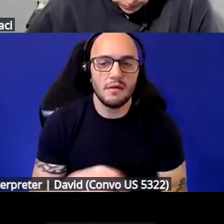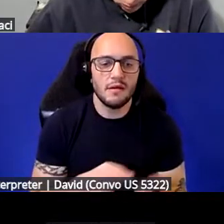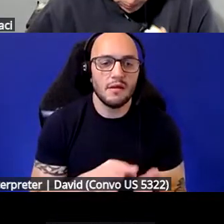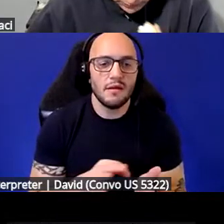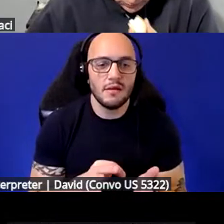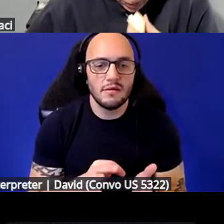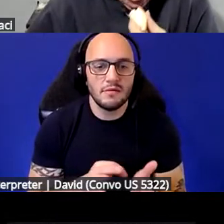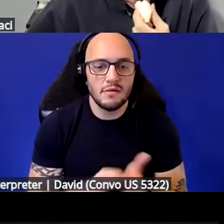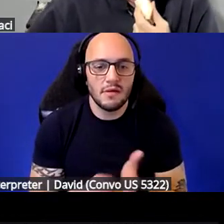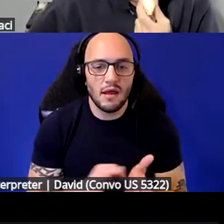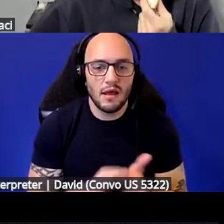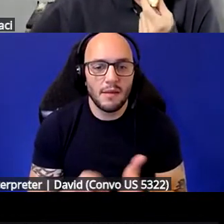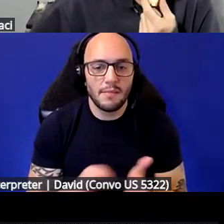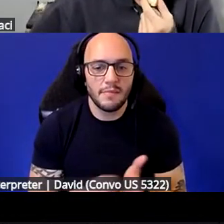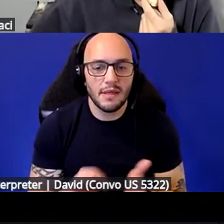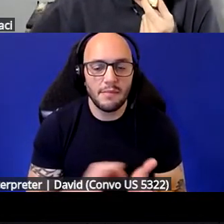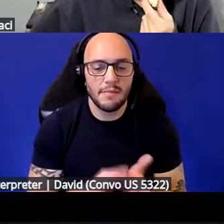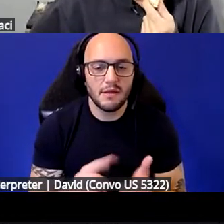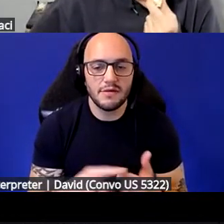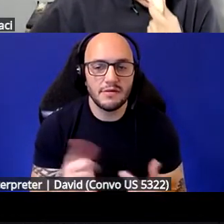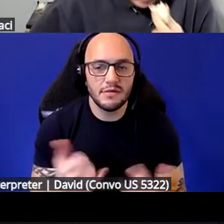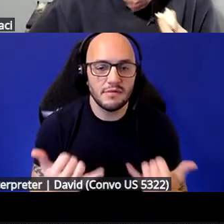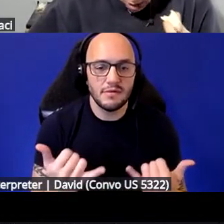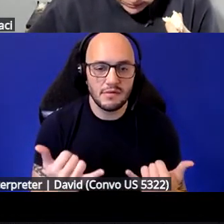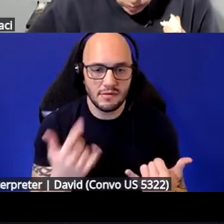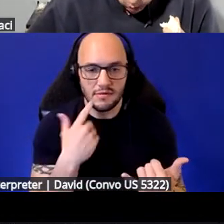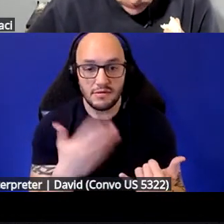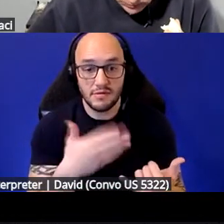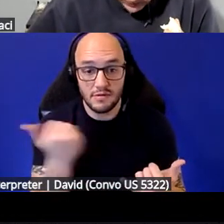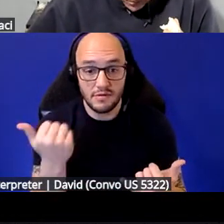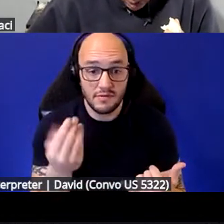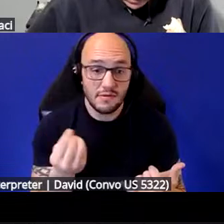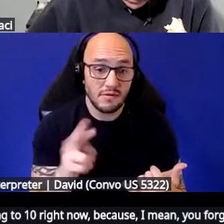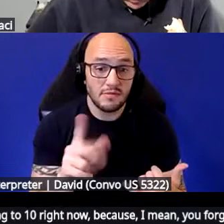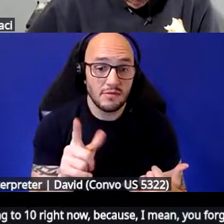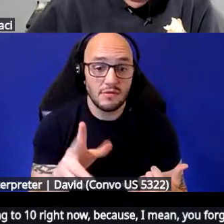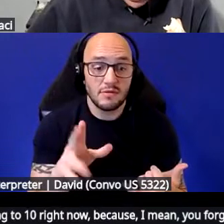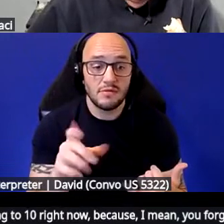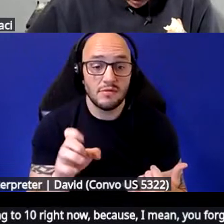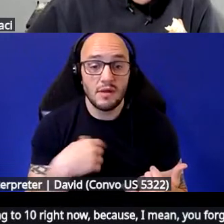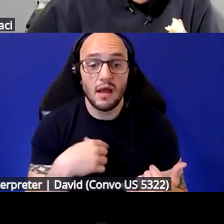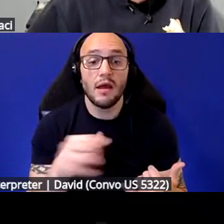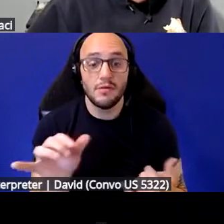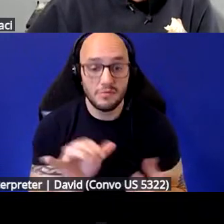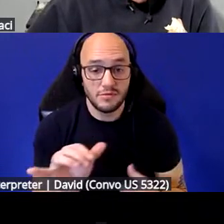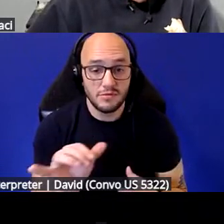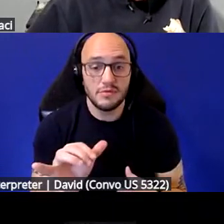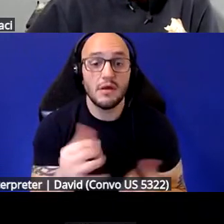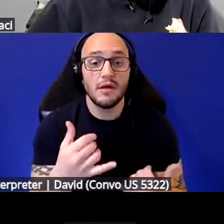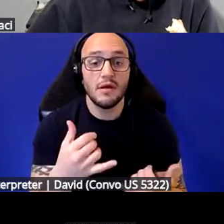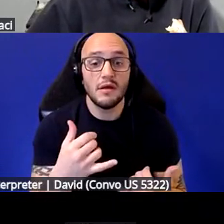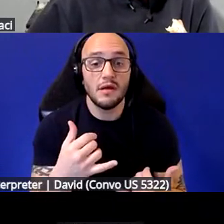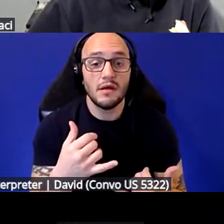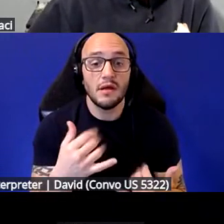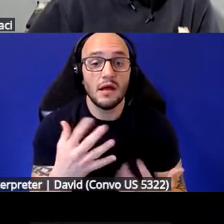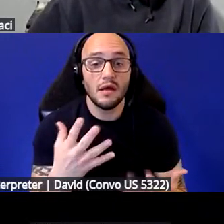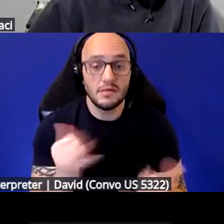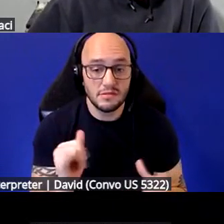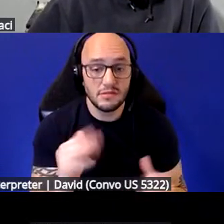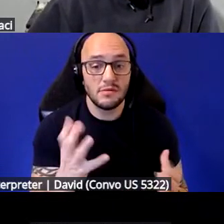now because I mean you forget, Mr. Louis. I was too. I still want to be too, but